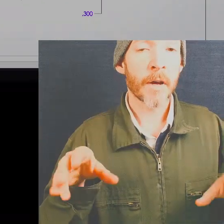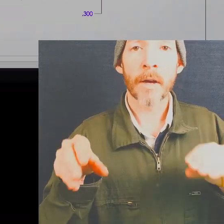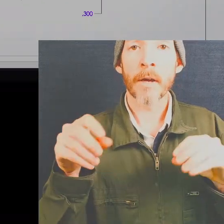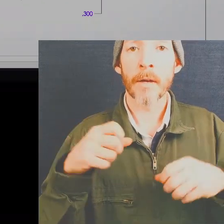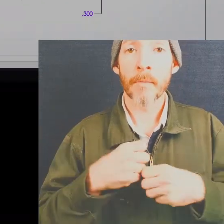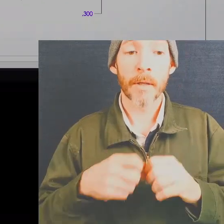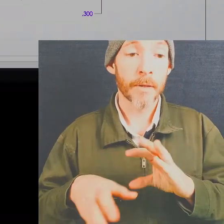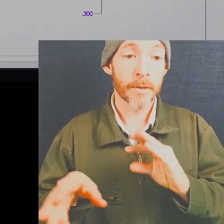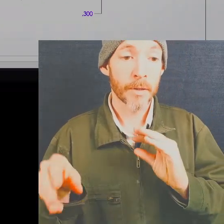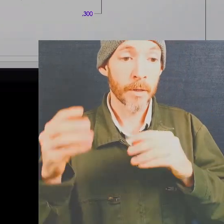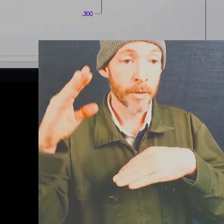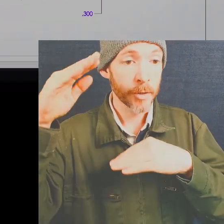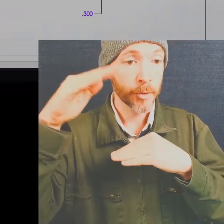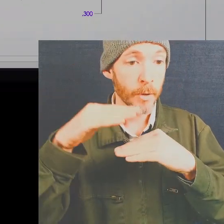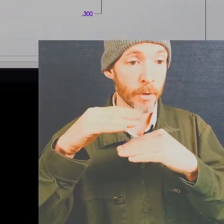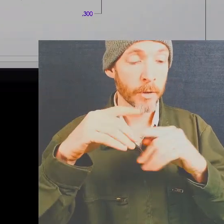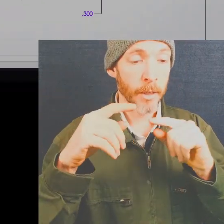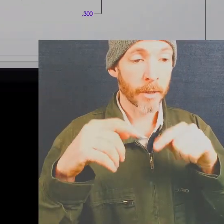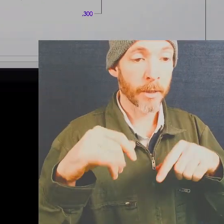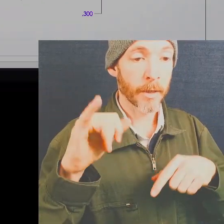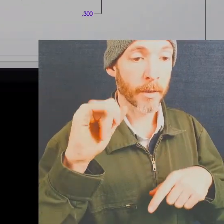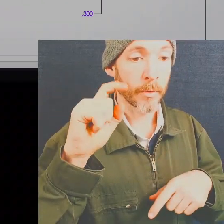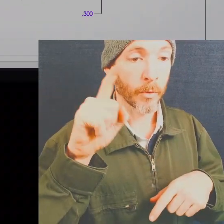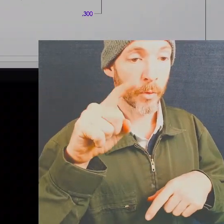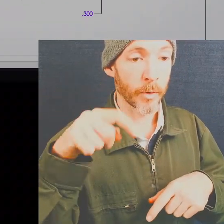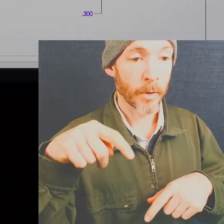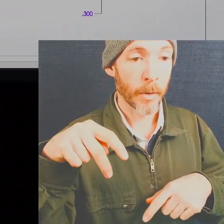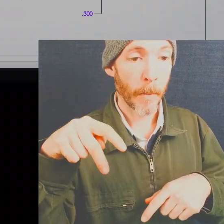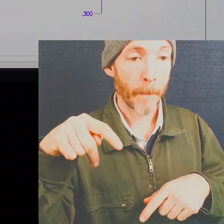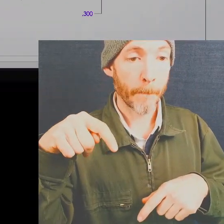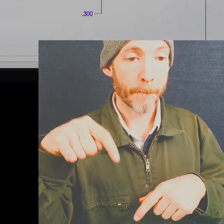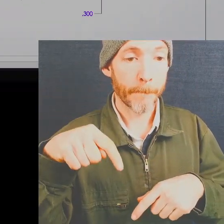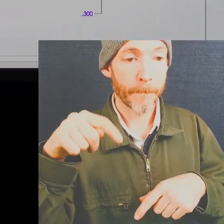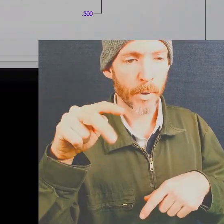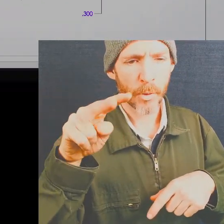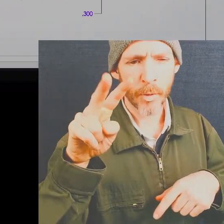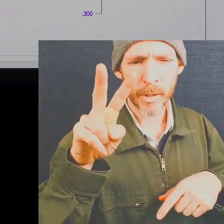if I made this smaller, I could get that